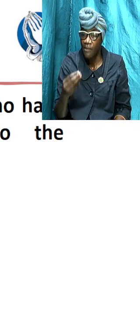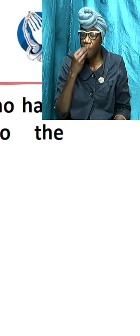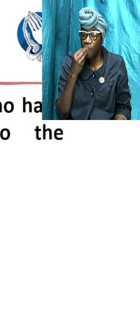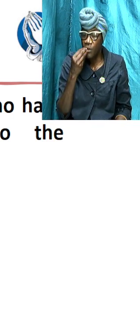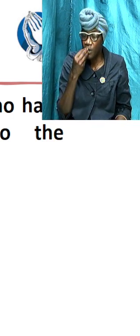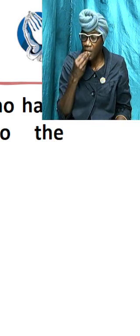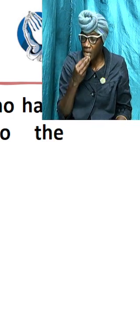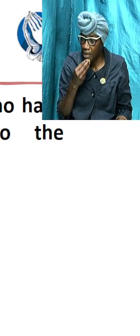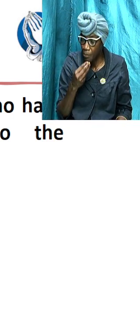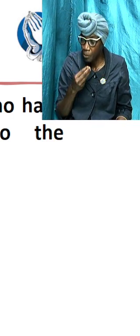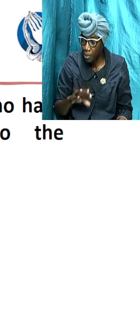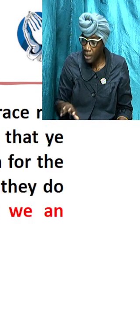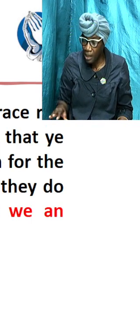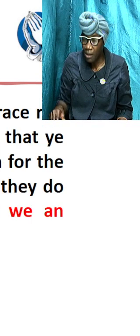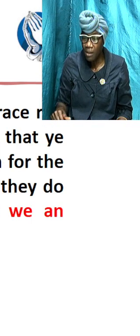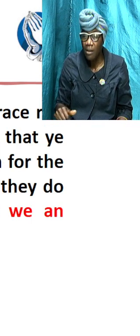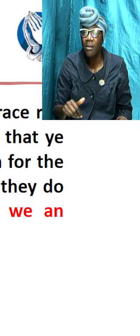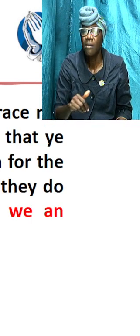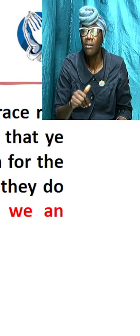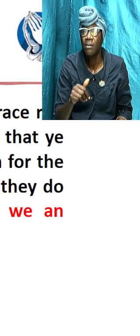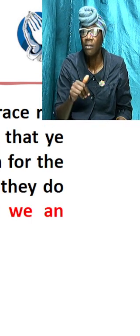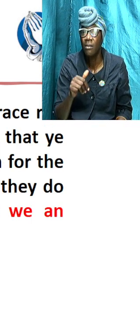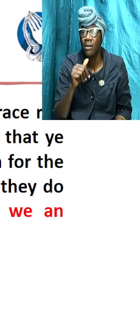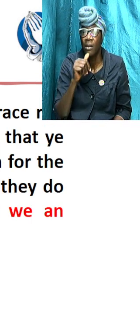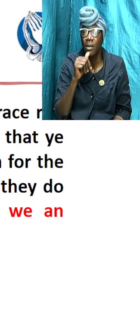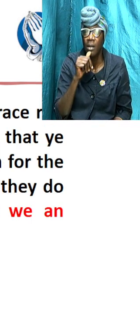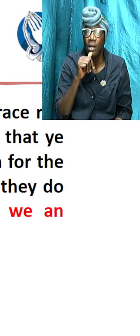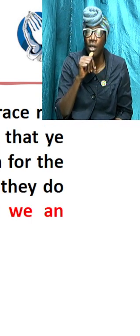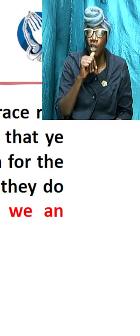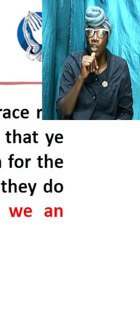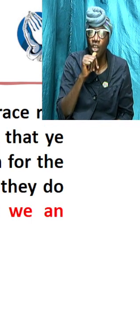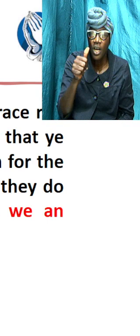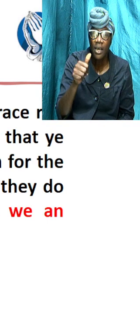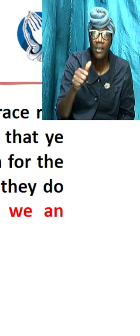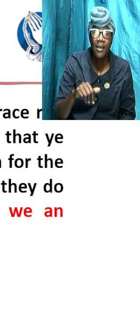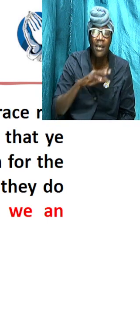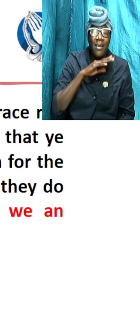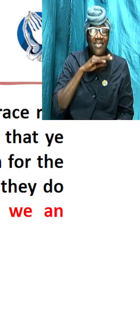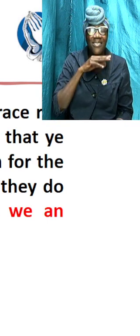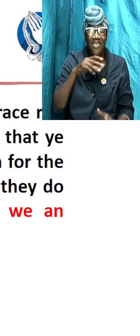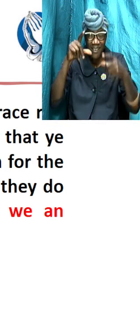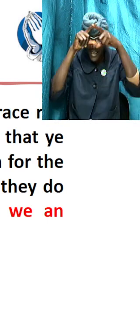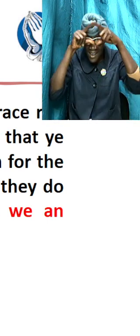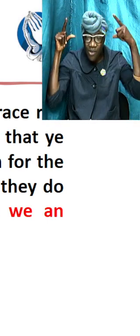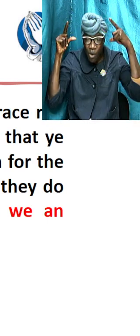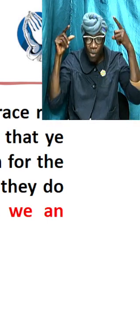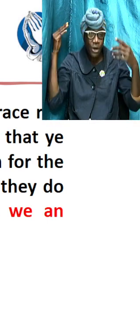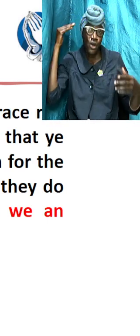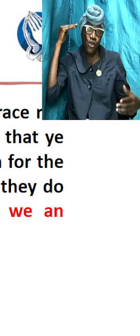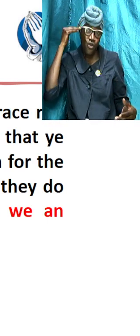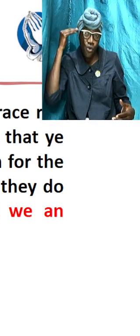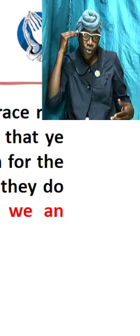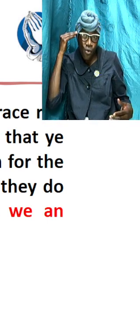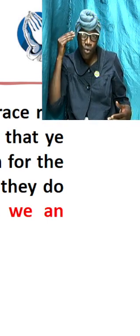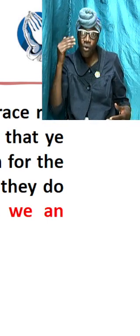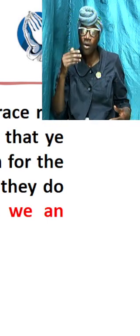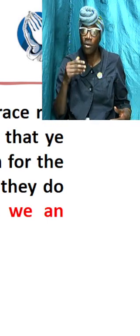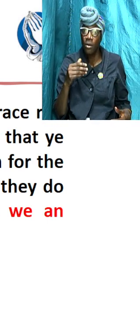what is called the incorruptible crown. It says, ye know ye not that they which run in a race,